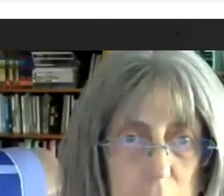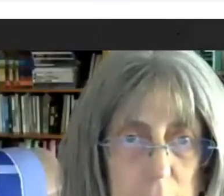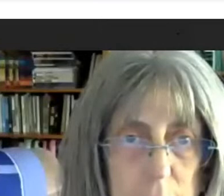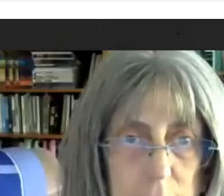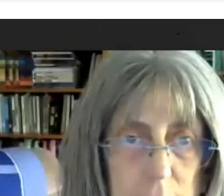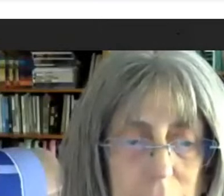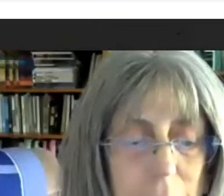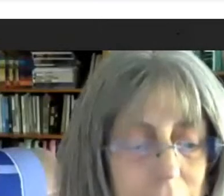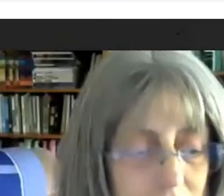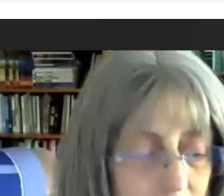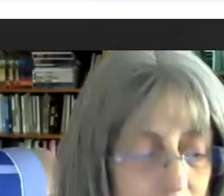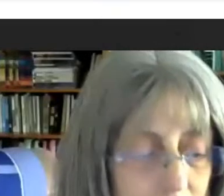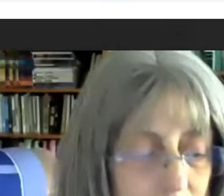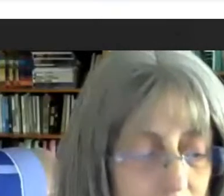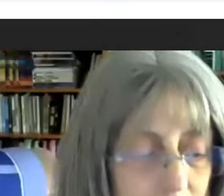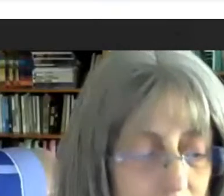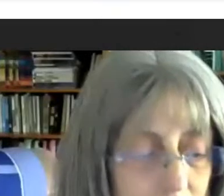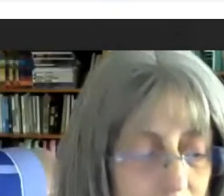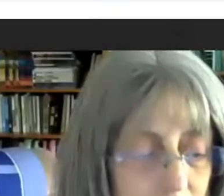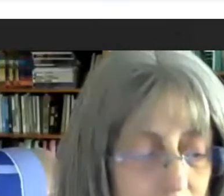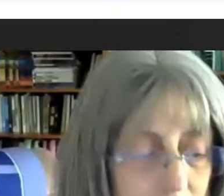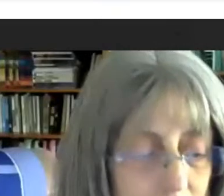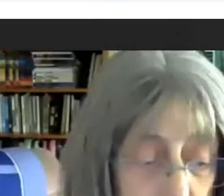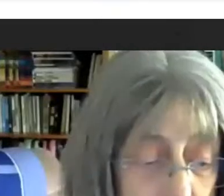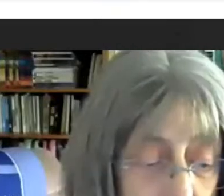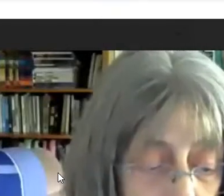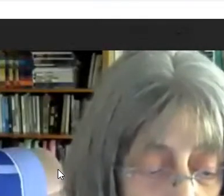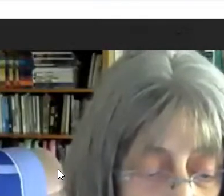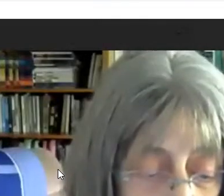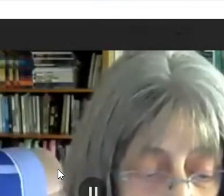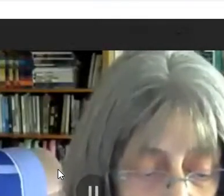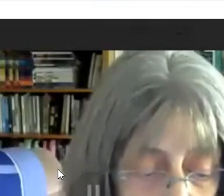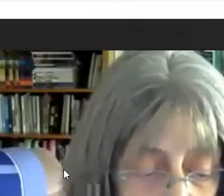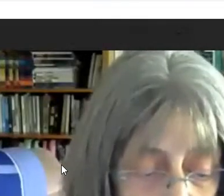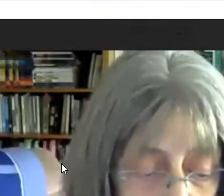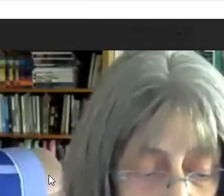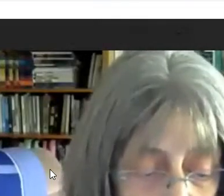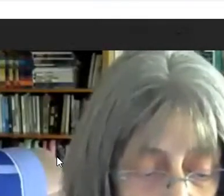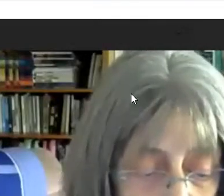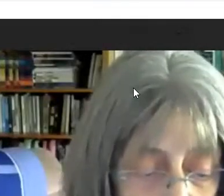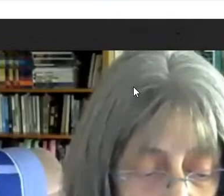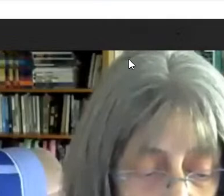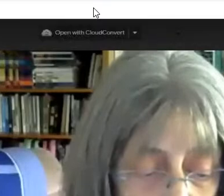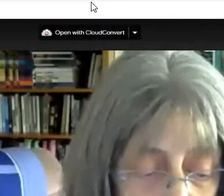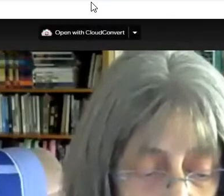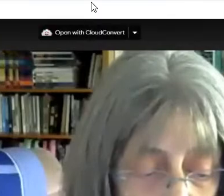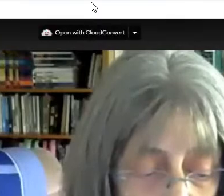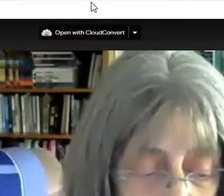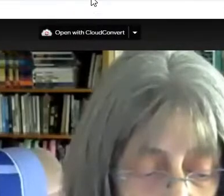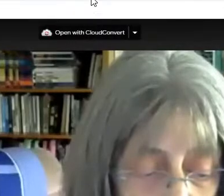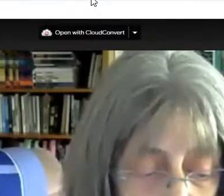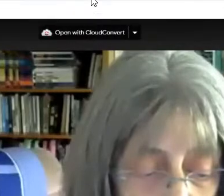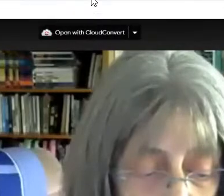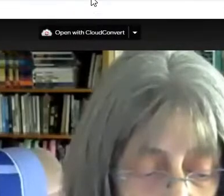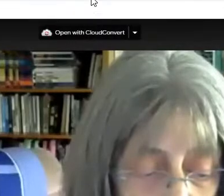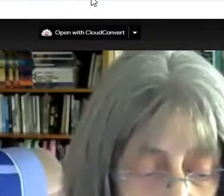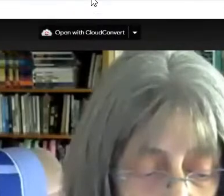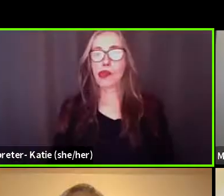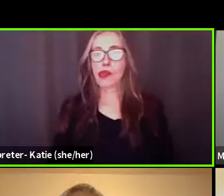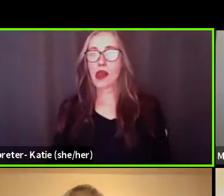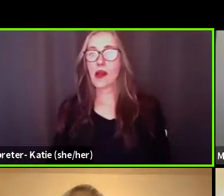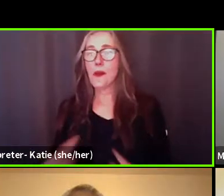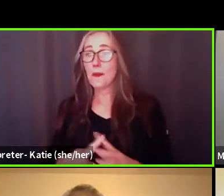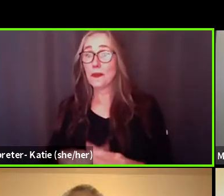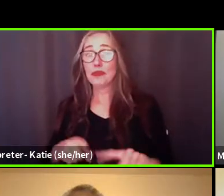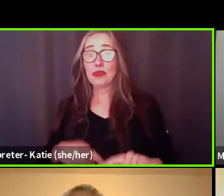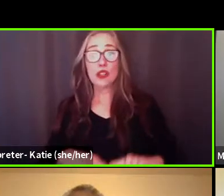everybody see that in here okay yeah and we need to start with i want to give an introduction can you pause it oh yeah i'm sorry it's okay can you stop the screen share for a